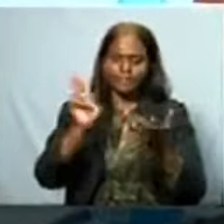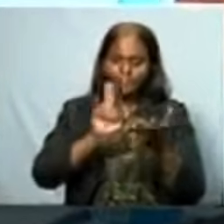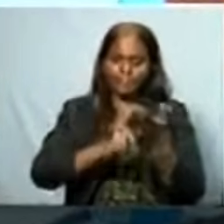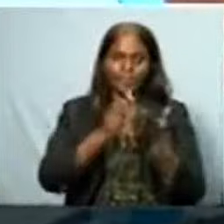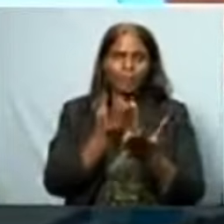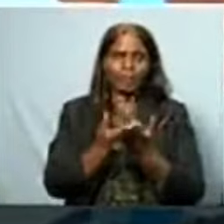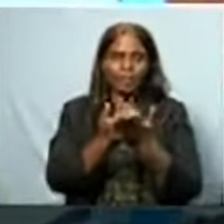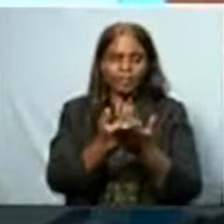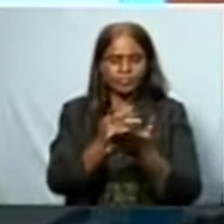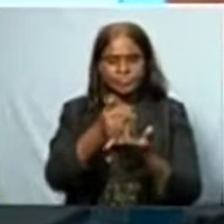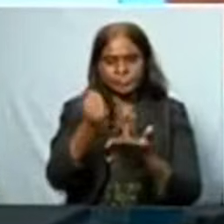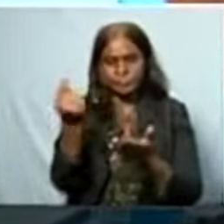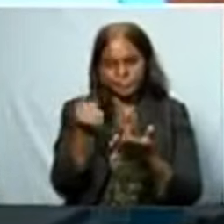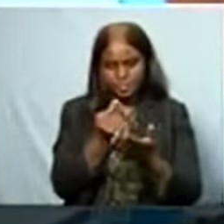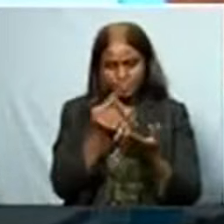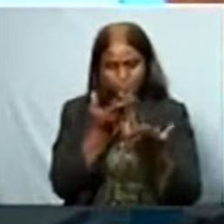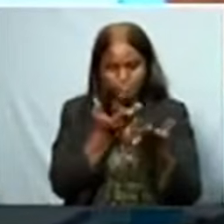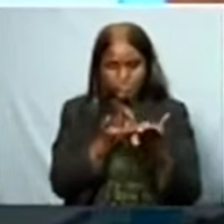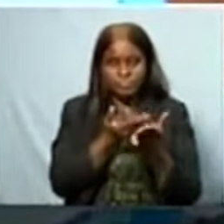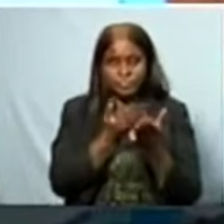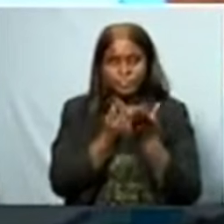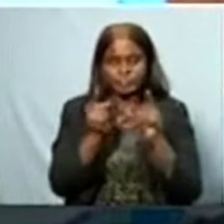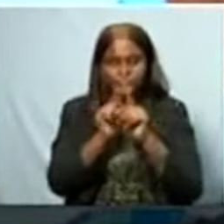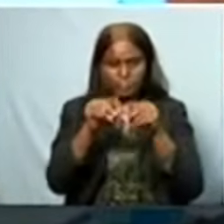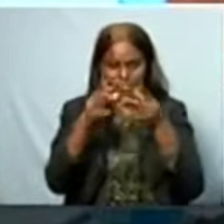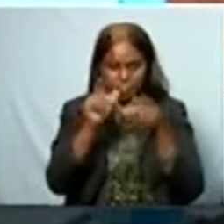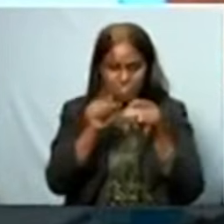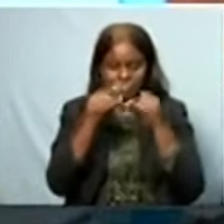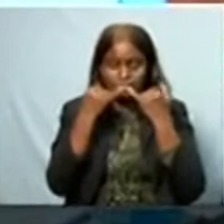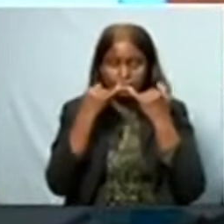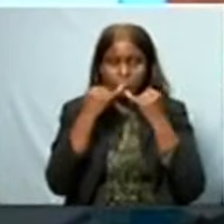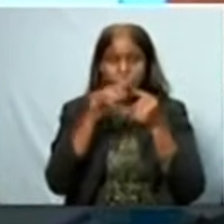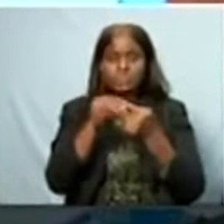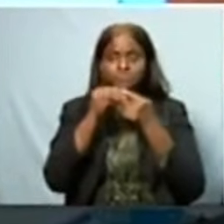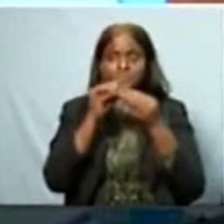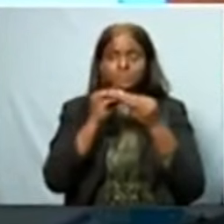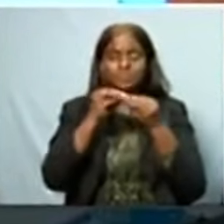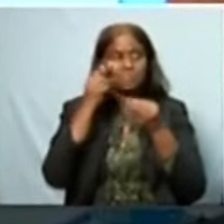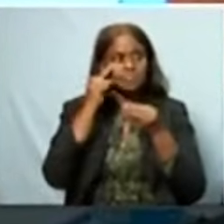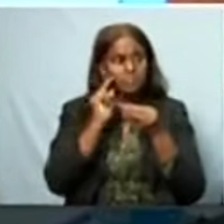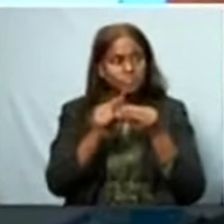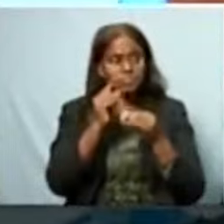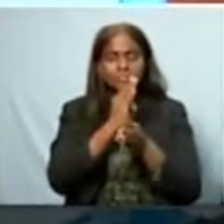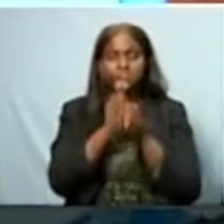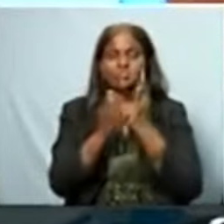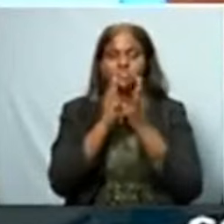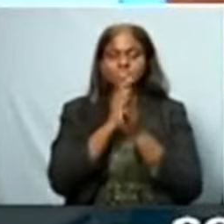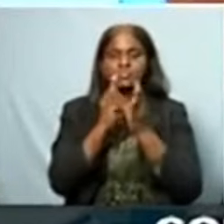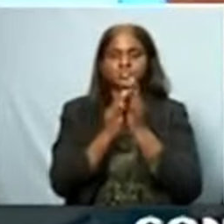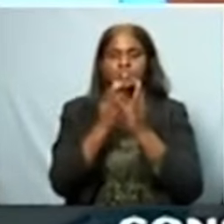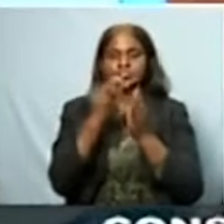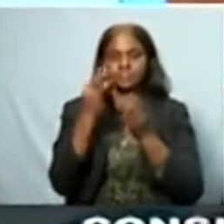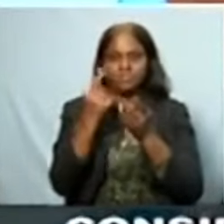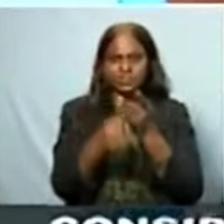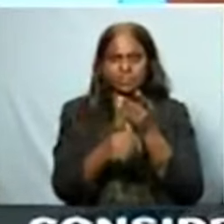resubmission as you come and provide that information, especially for this construction of